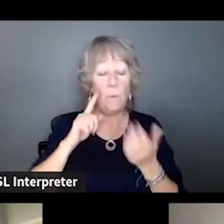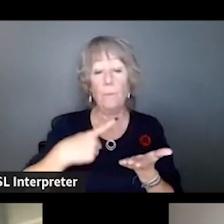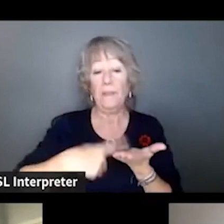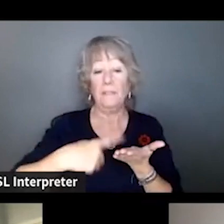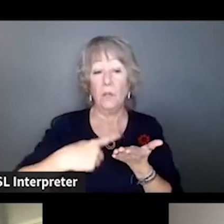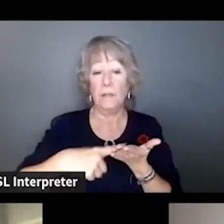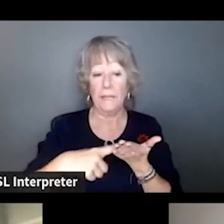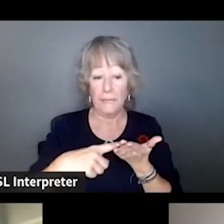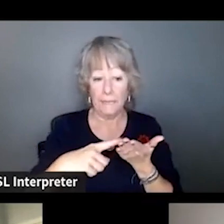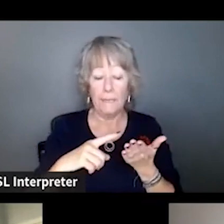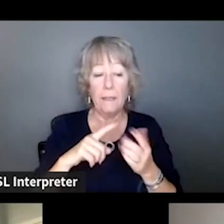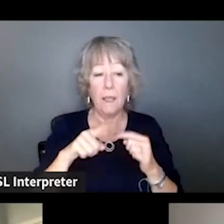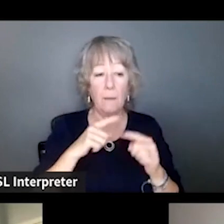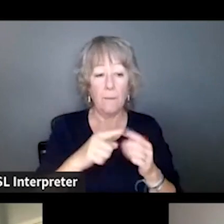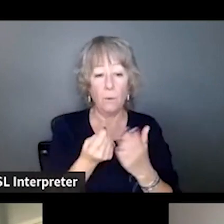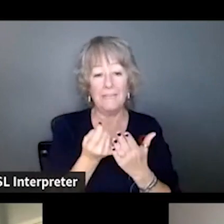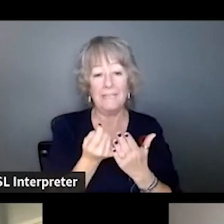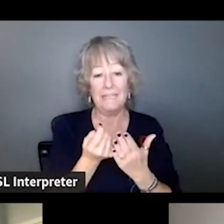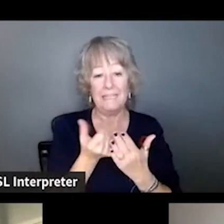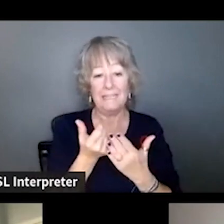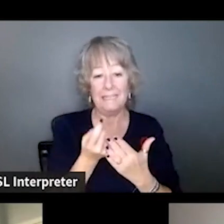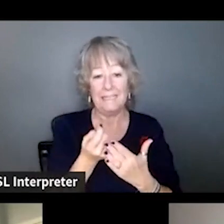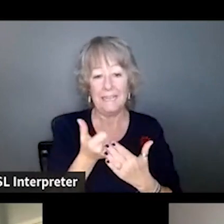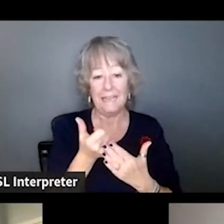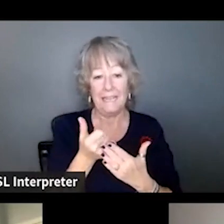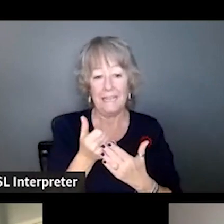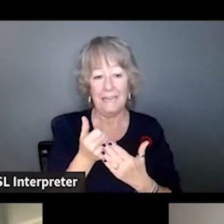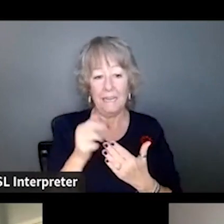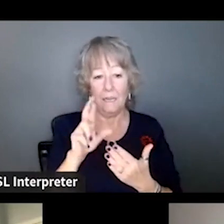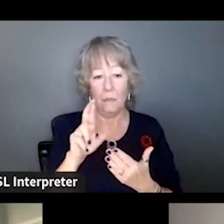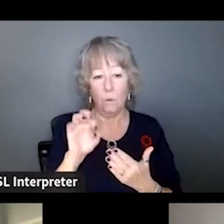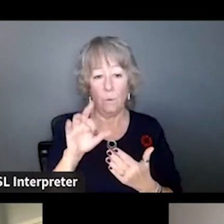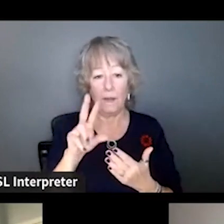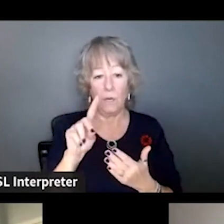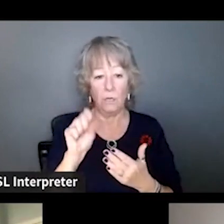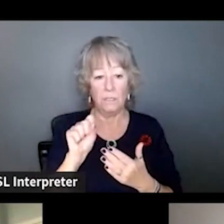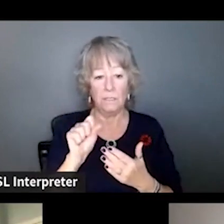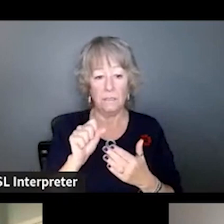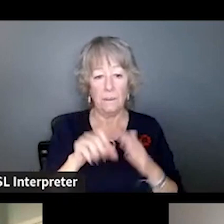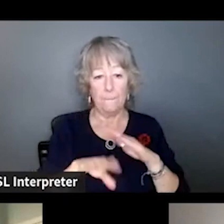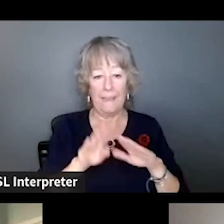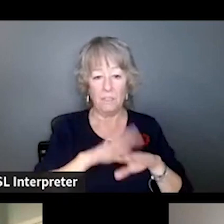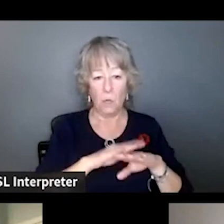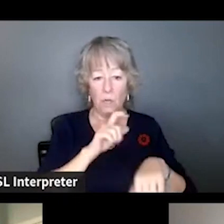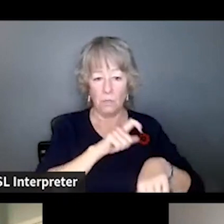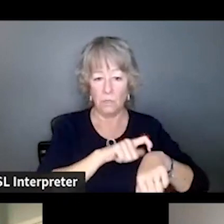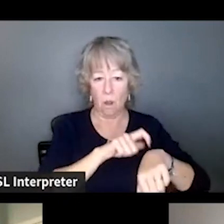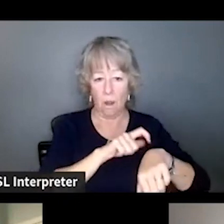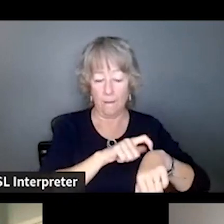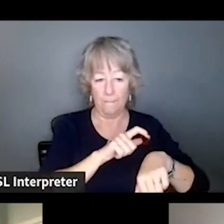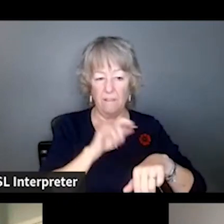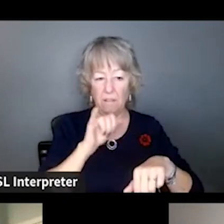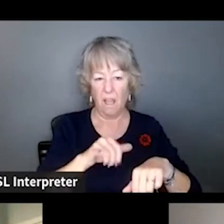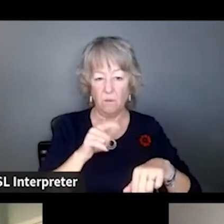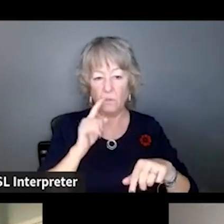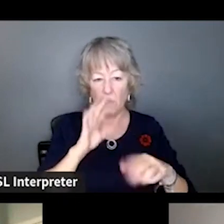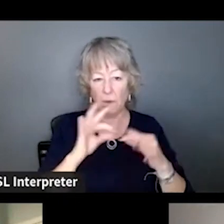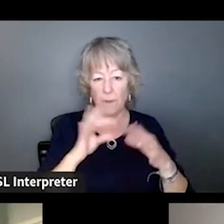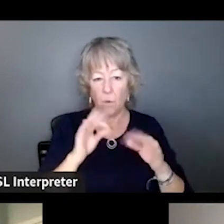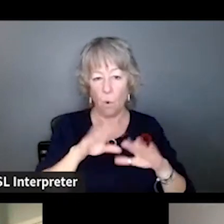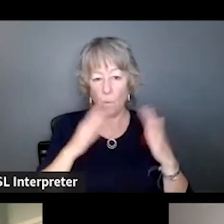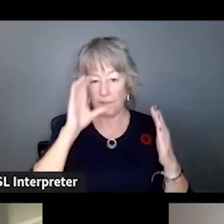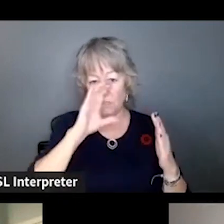about deleting records based off time, right, in Opensearch today, which is the feature that we're talking about.